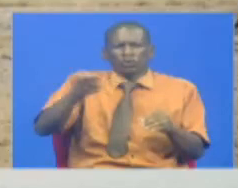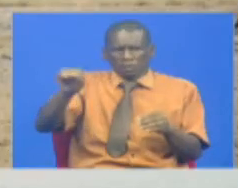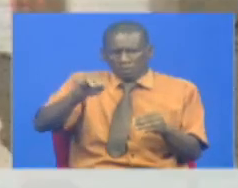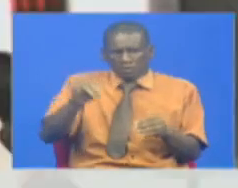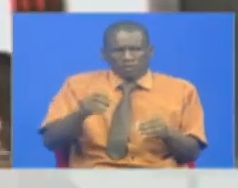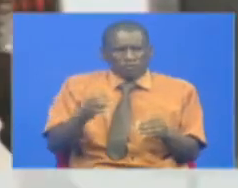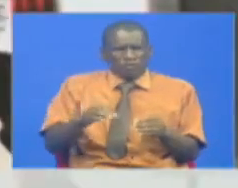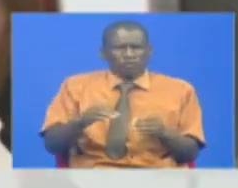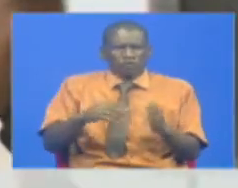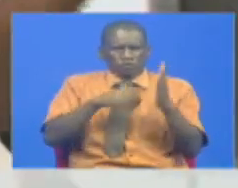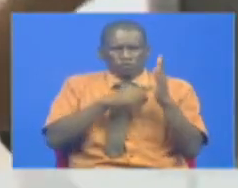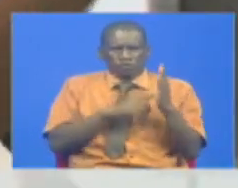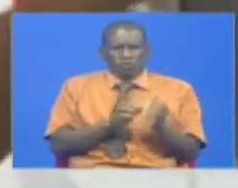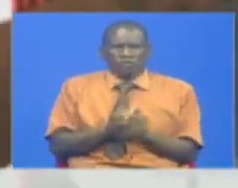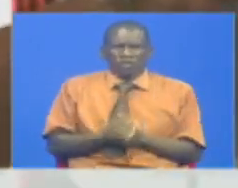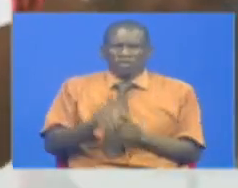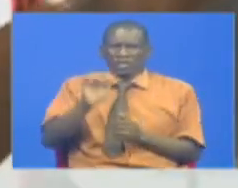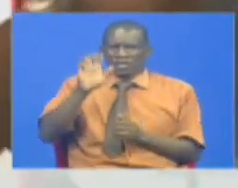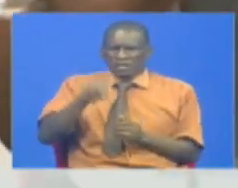purposes.